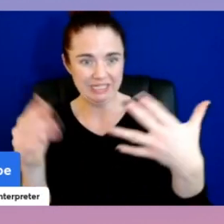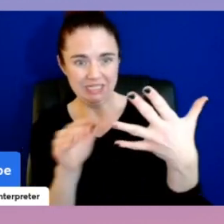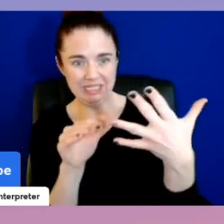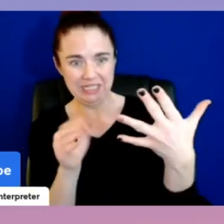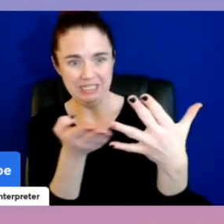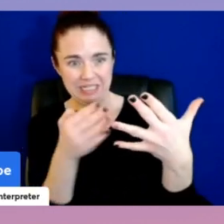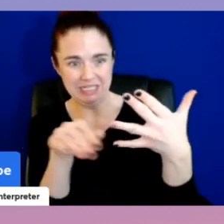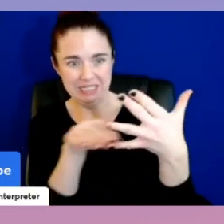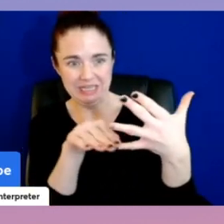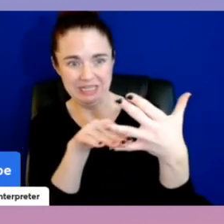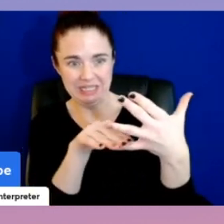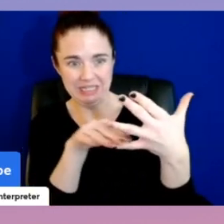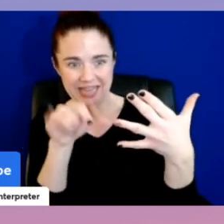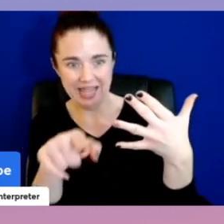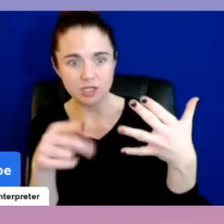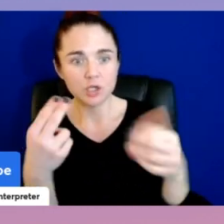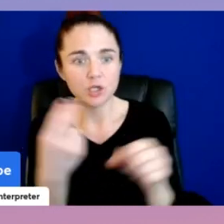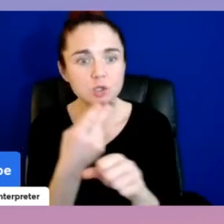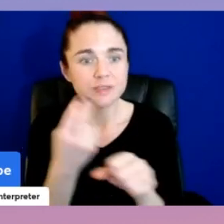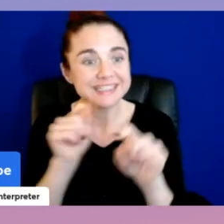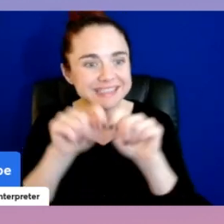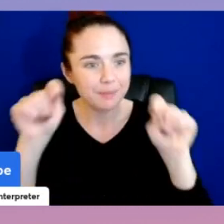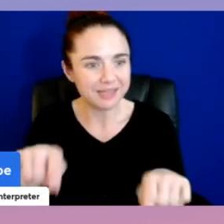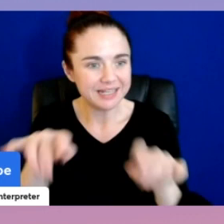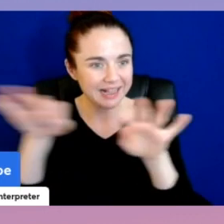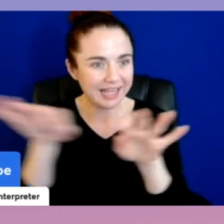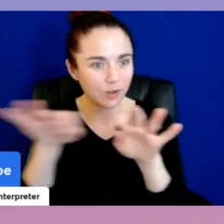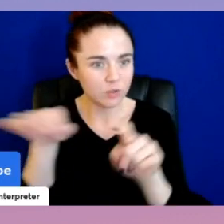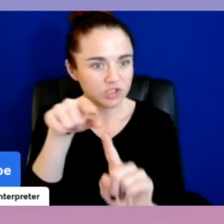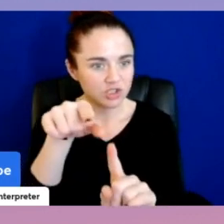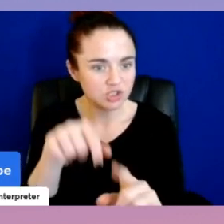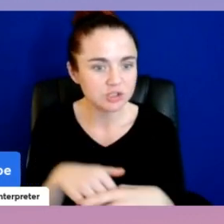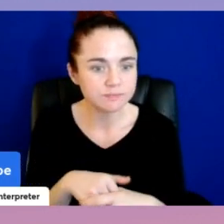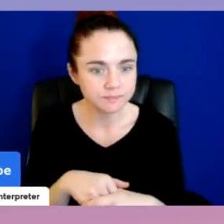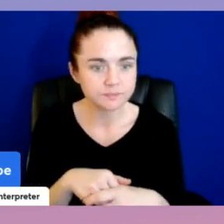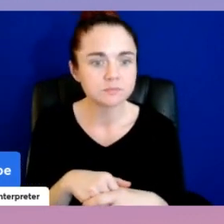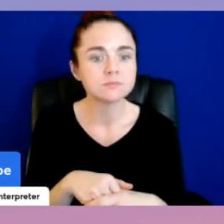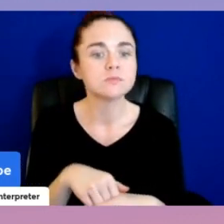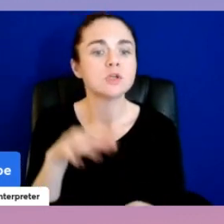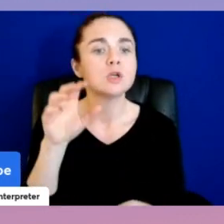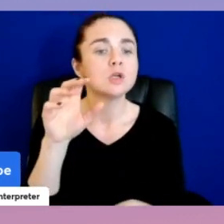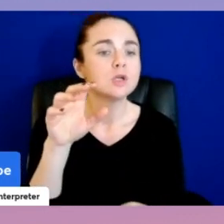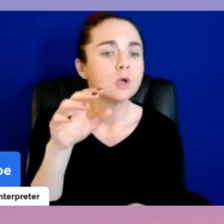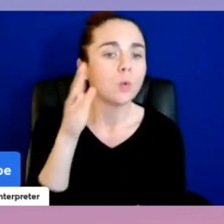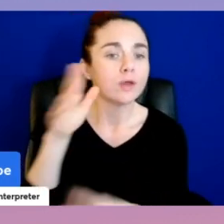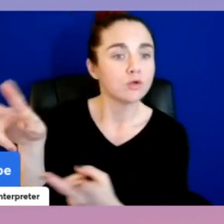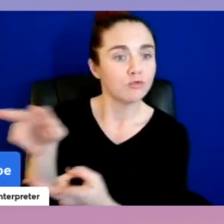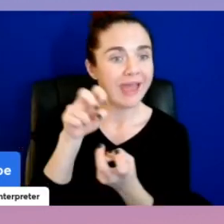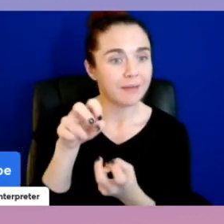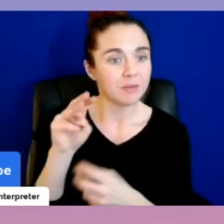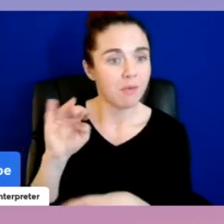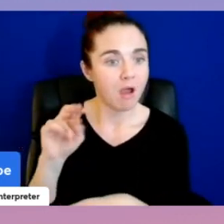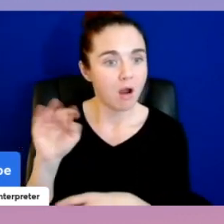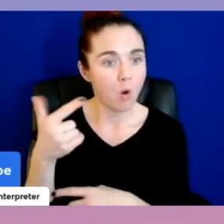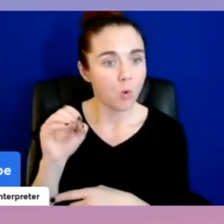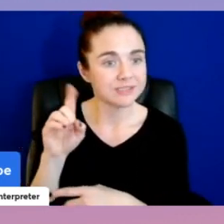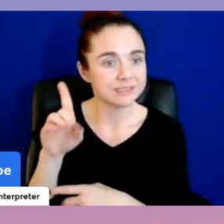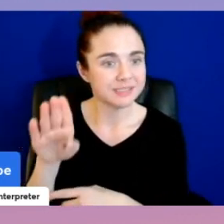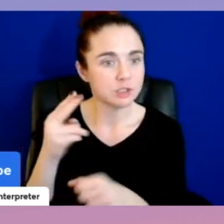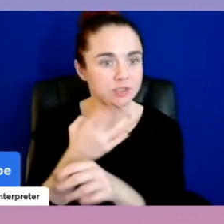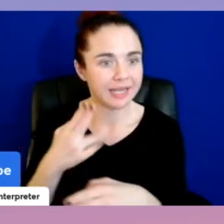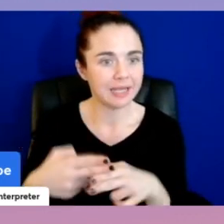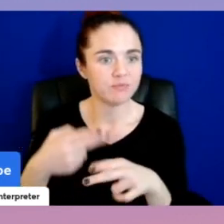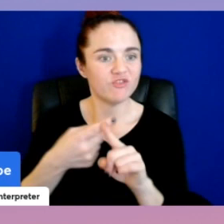here, and this is using Golang's templating language. So we're grabbing the MongoDB username from